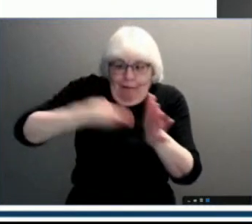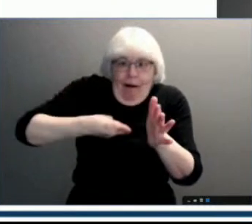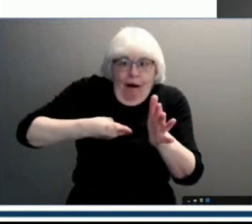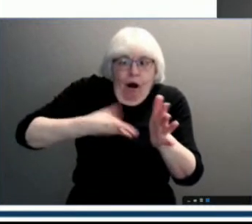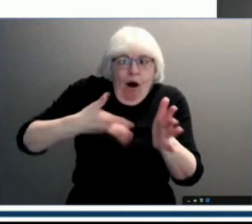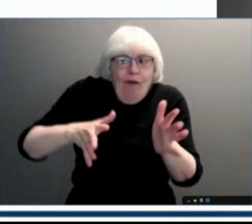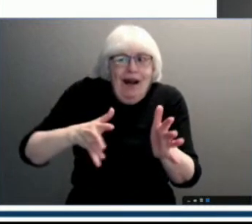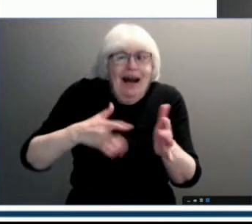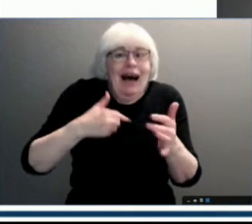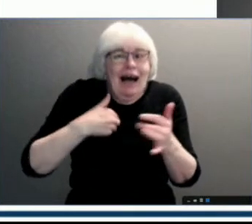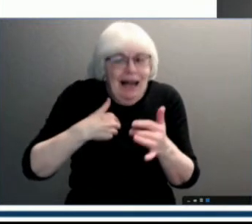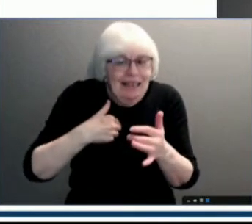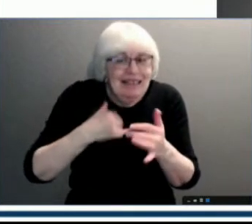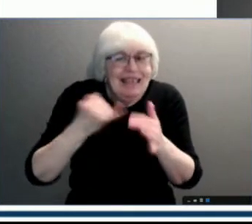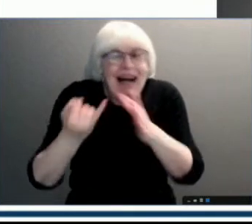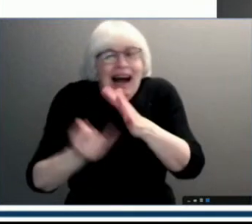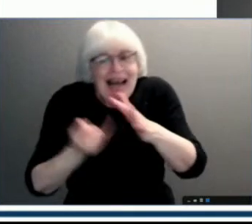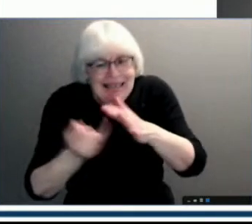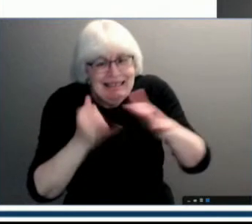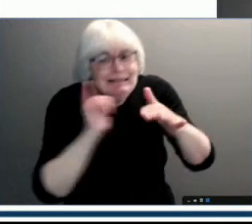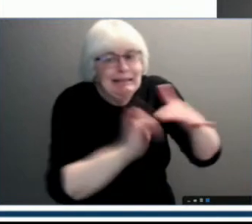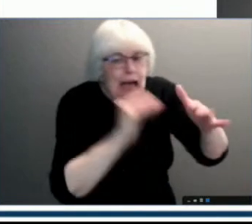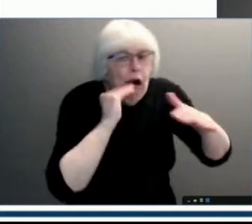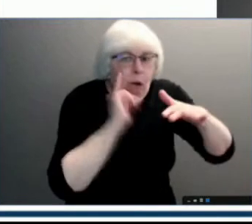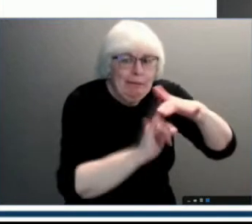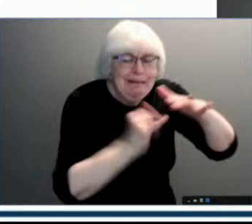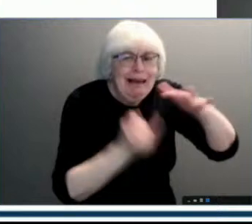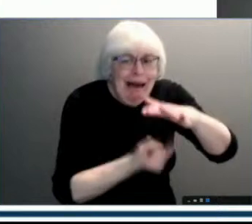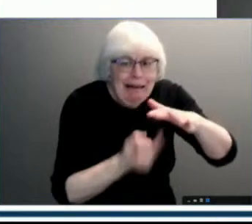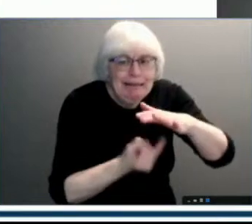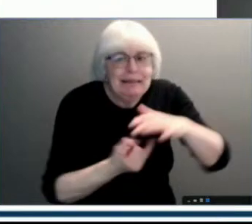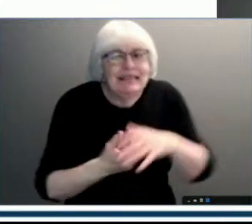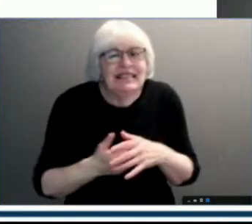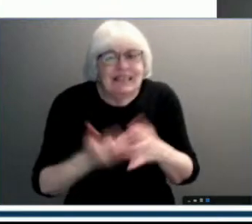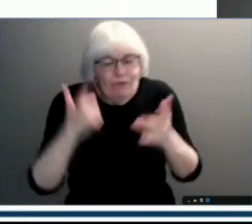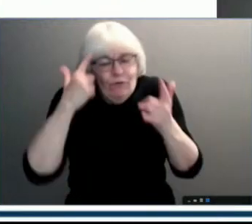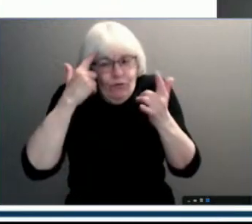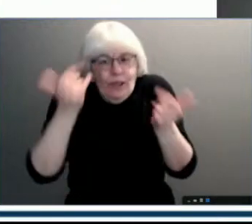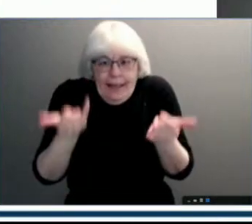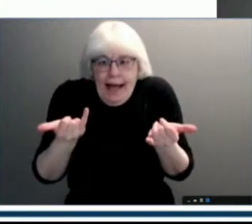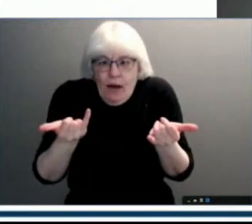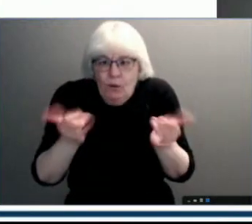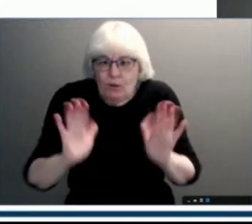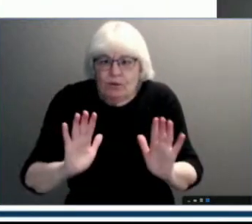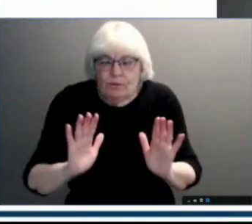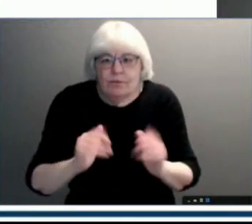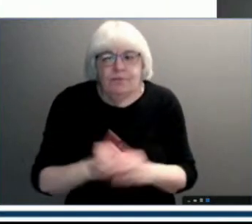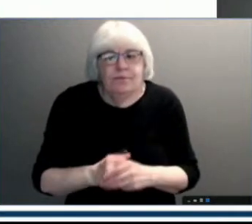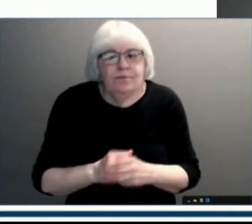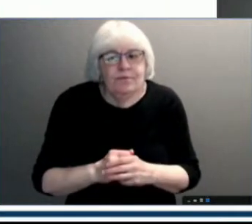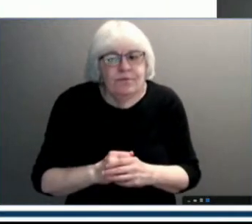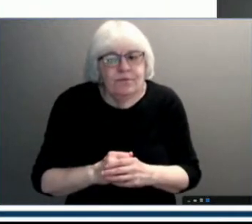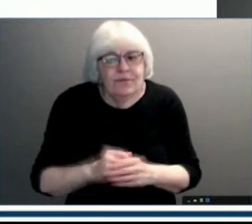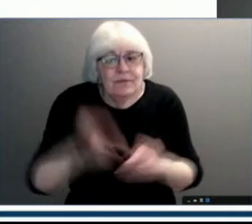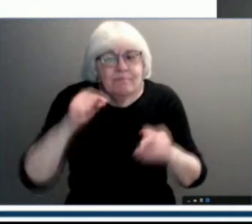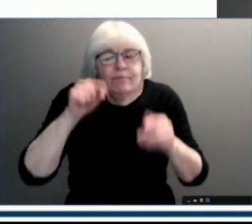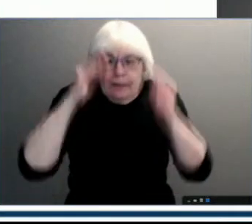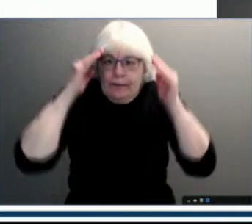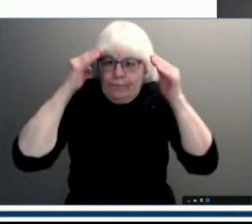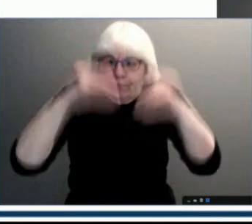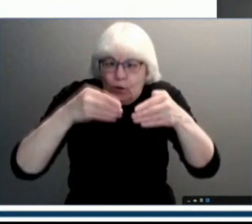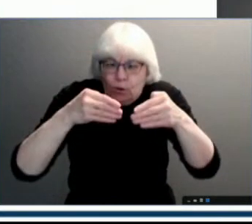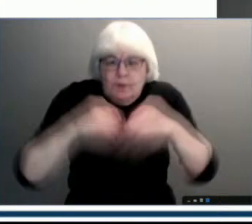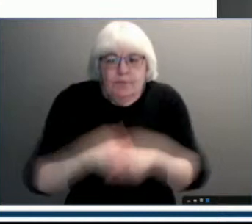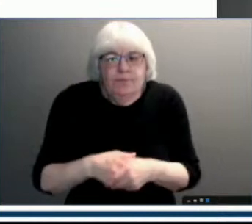other activities. Those have to be right now the focus of our testing. So we have people